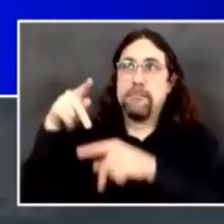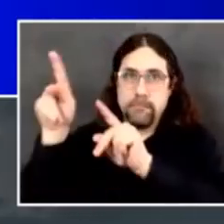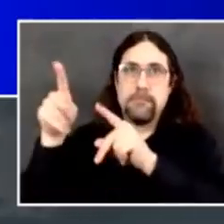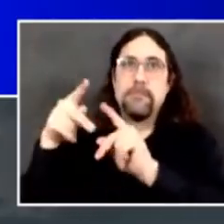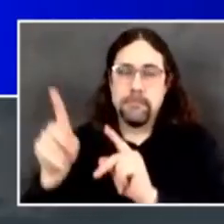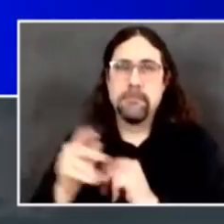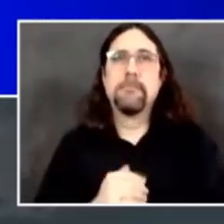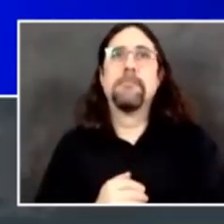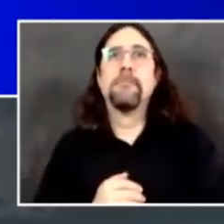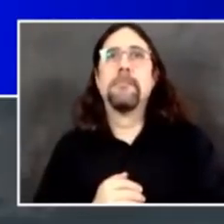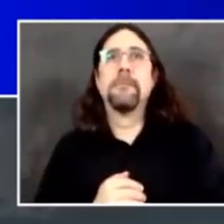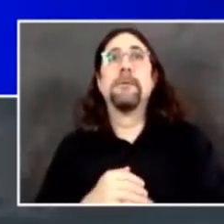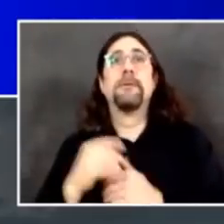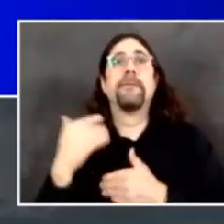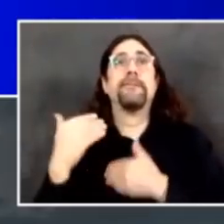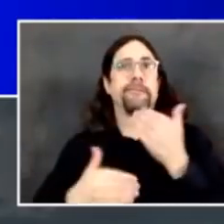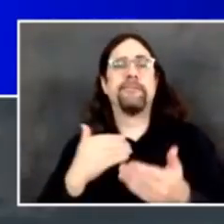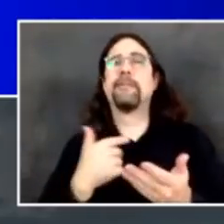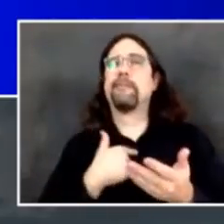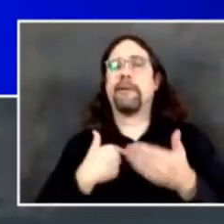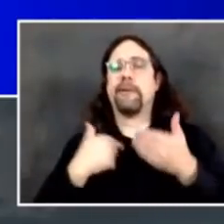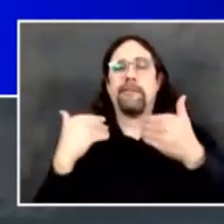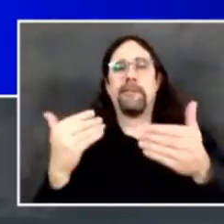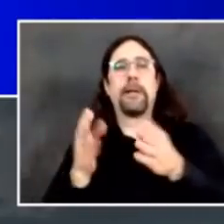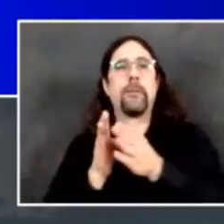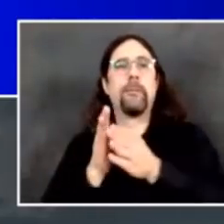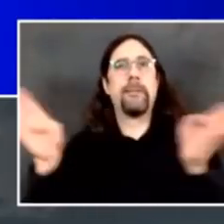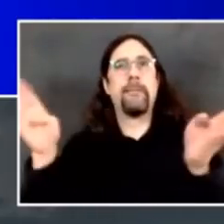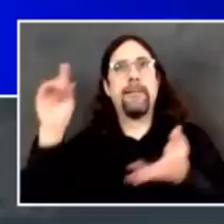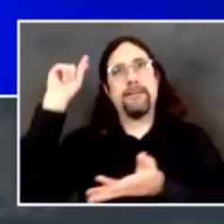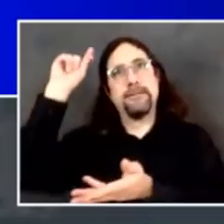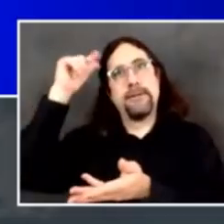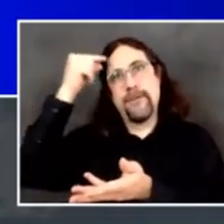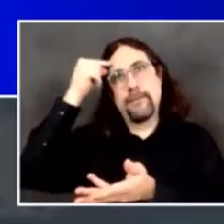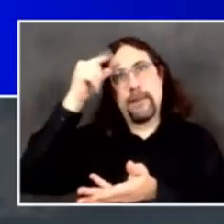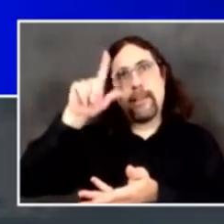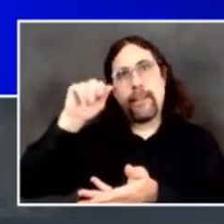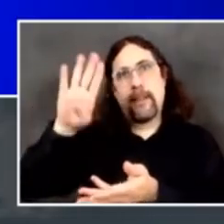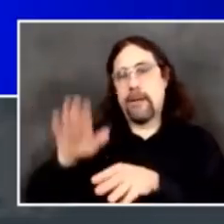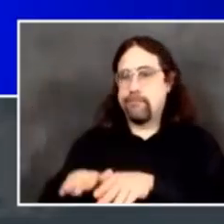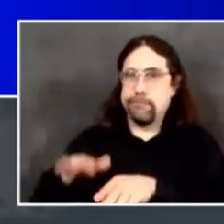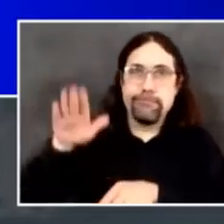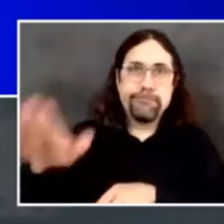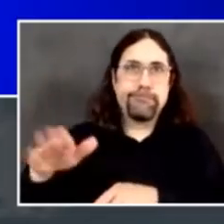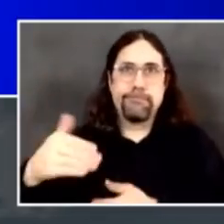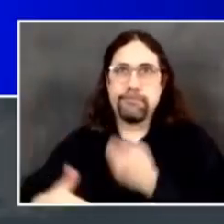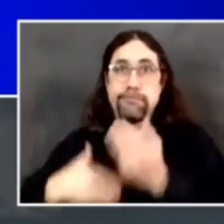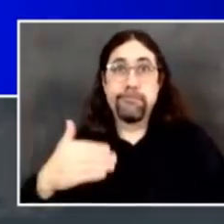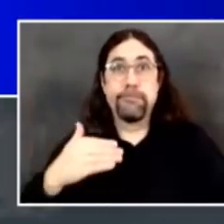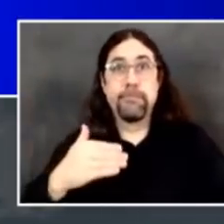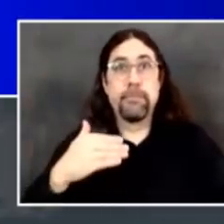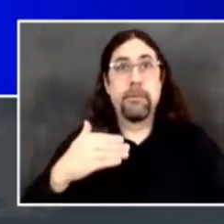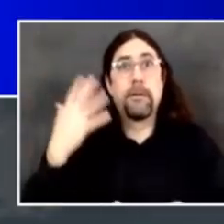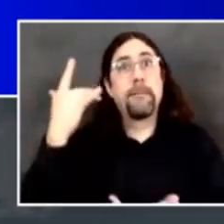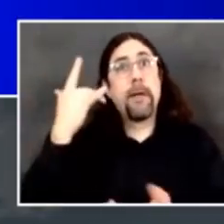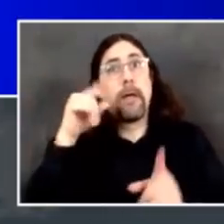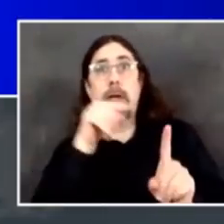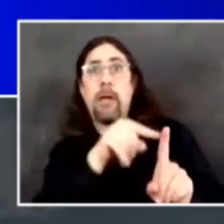We needed it especially when hospitals didn't have a lot of testing capacity up and private companies were just coming into